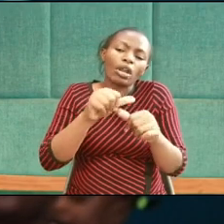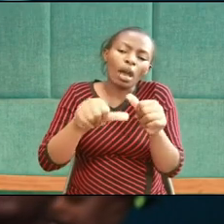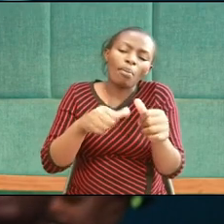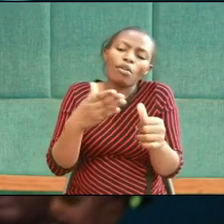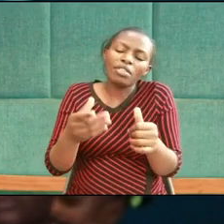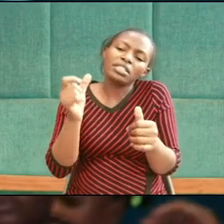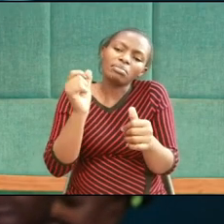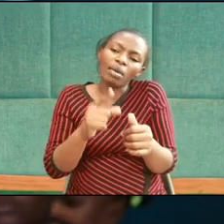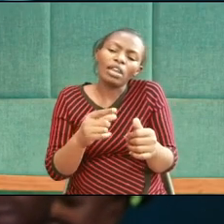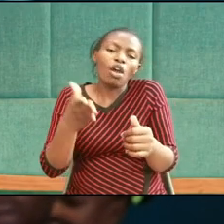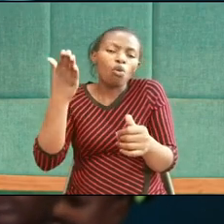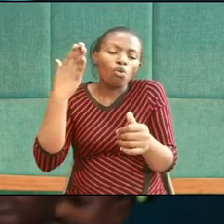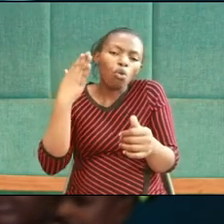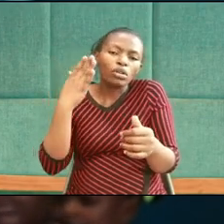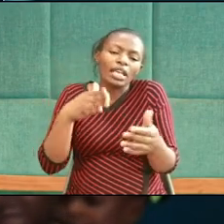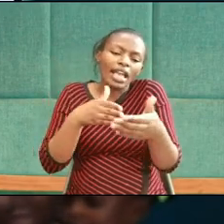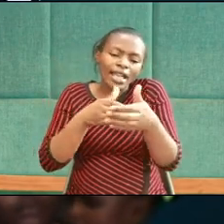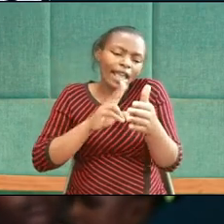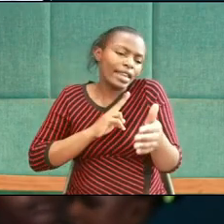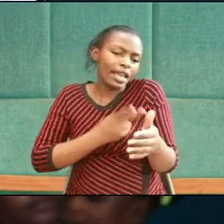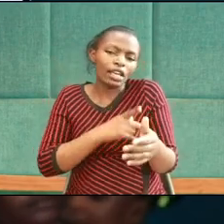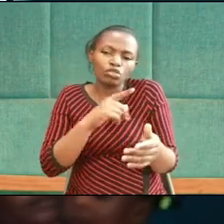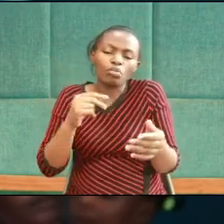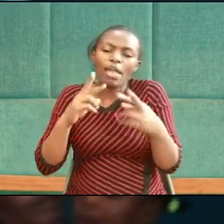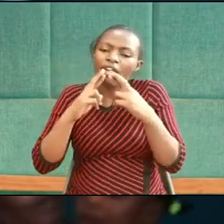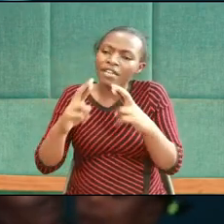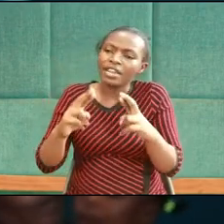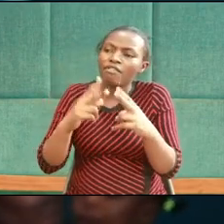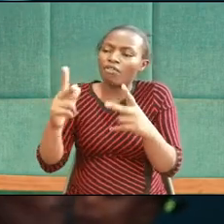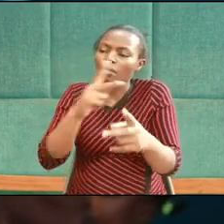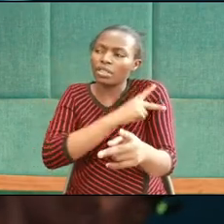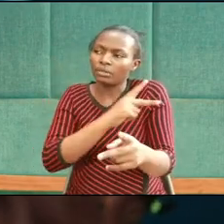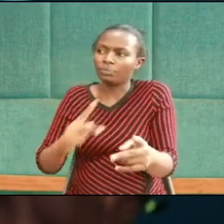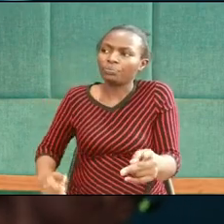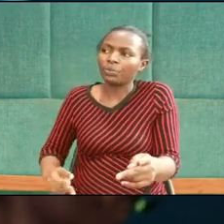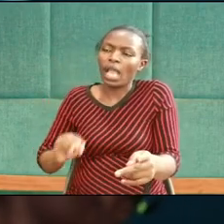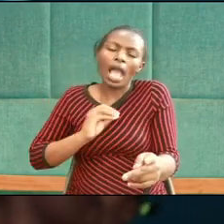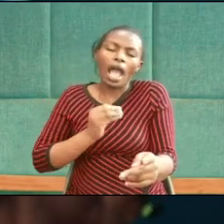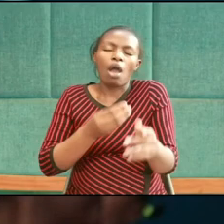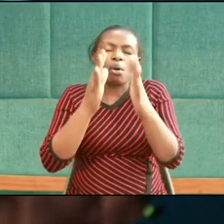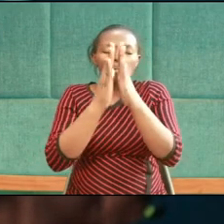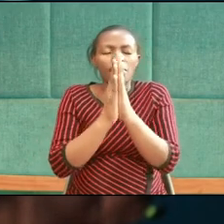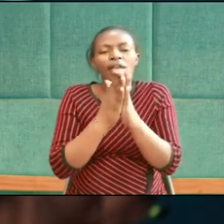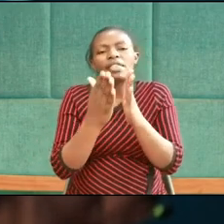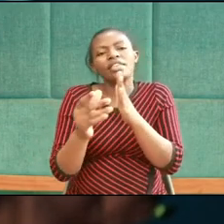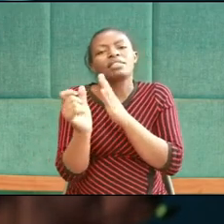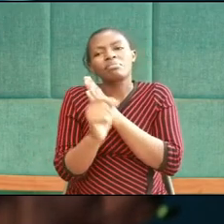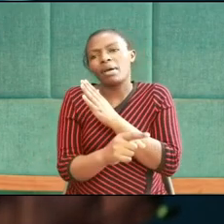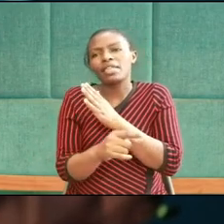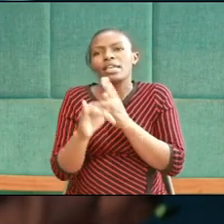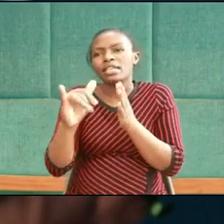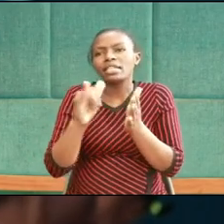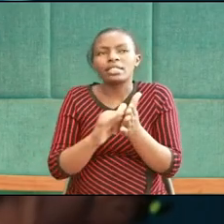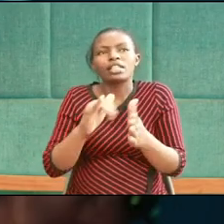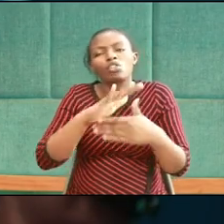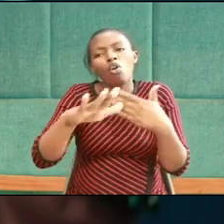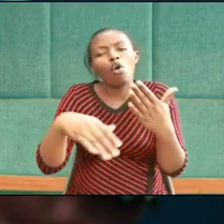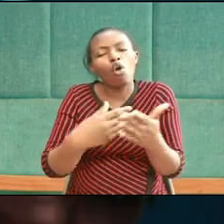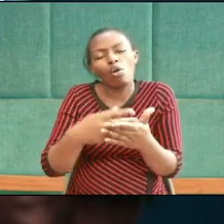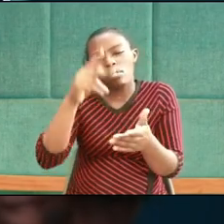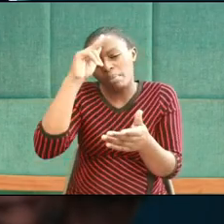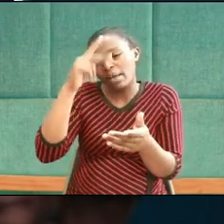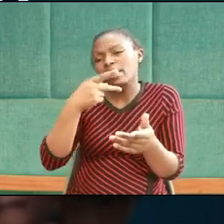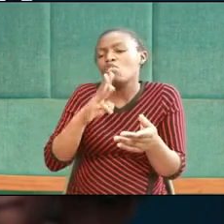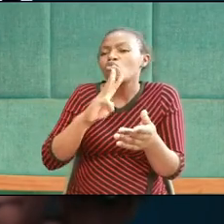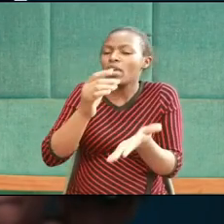guide us to get ready for the kingdom. And our prayer this month is that all parents will help